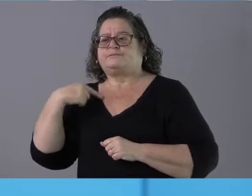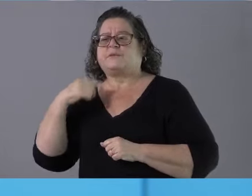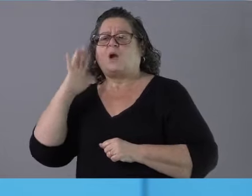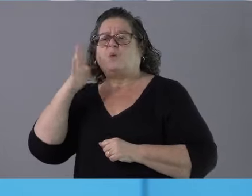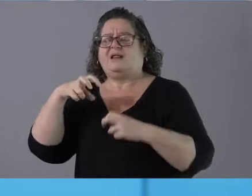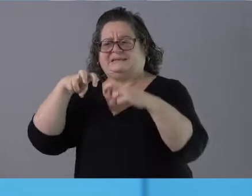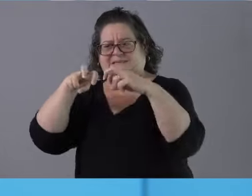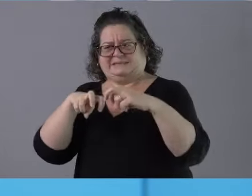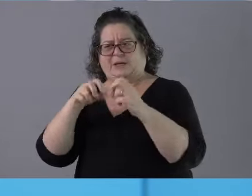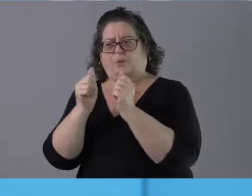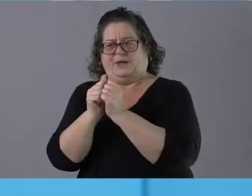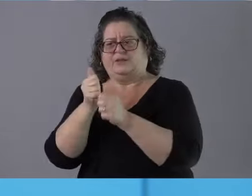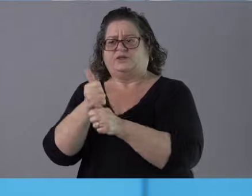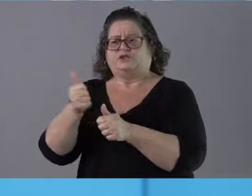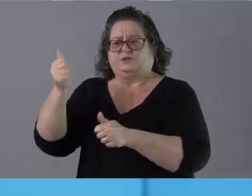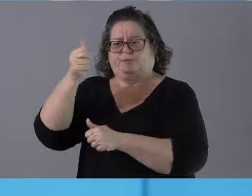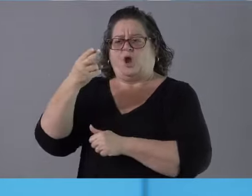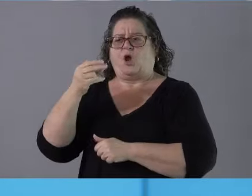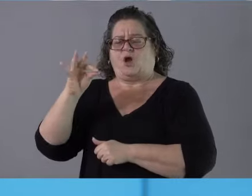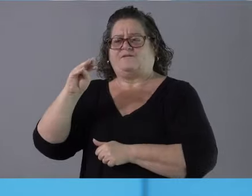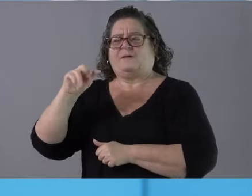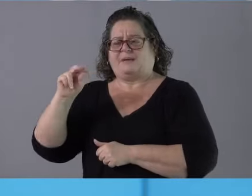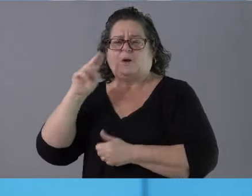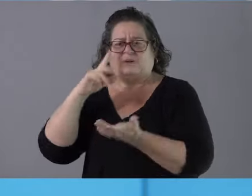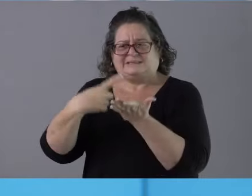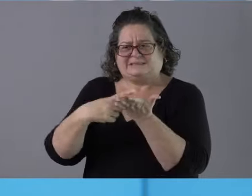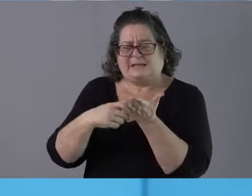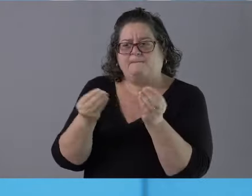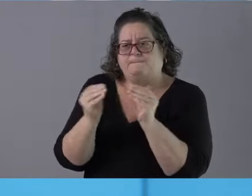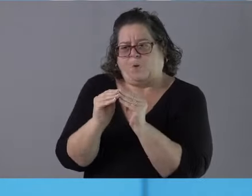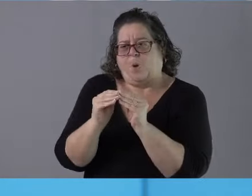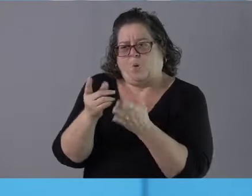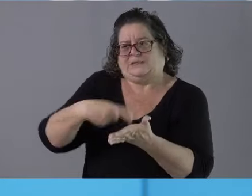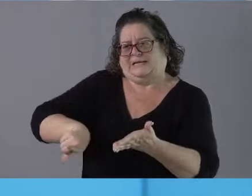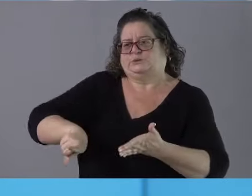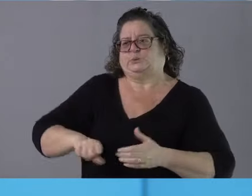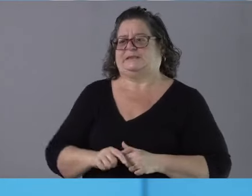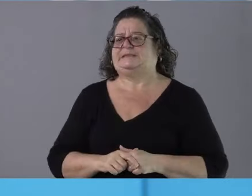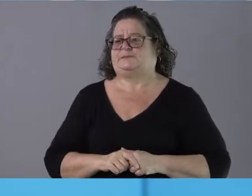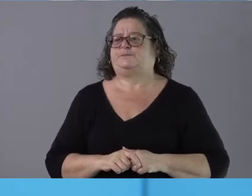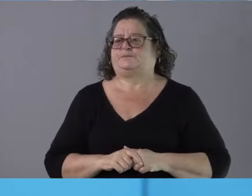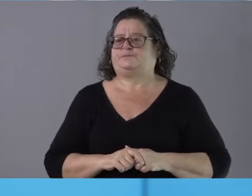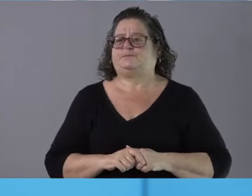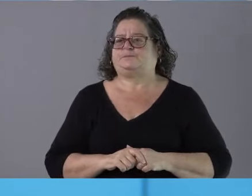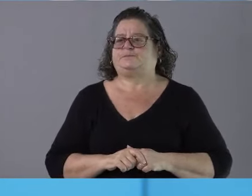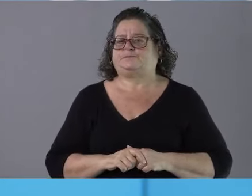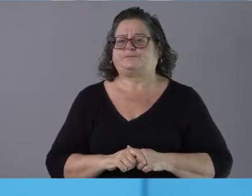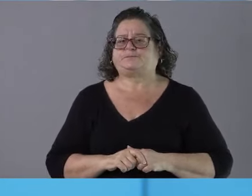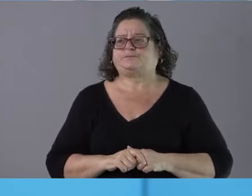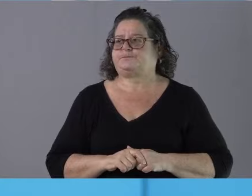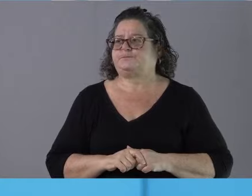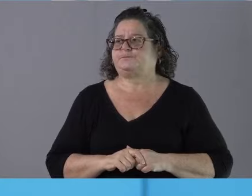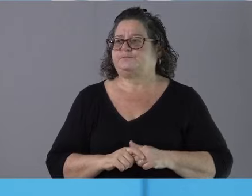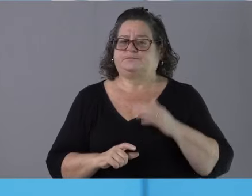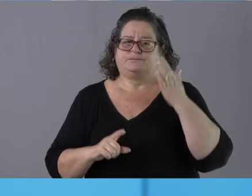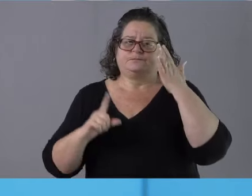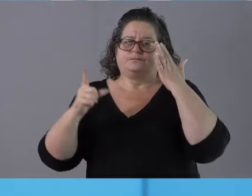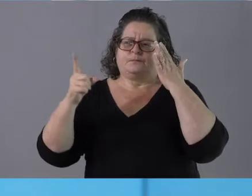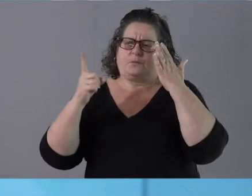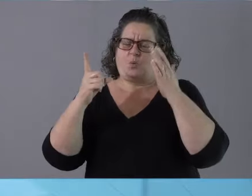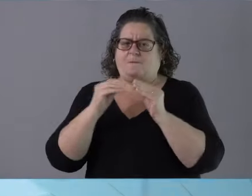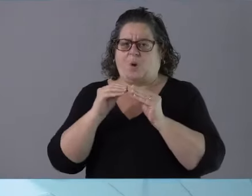many outlets as possible. We have a lot of people on Zoom, so if we could, we'll go to Howie and we'll try and get through as much of the news as we can. Just one quick last